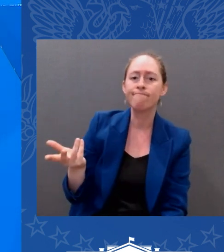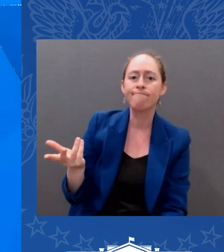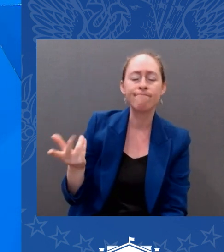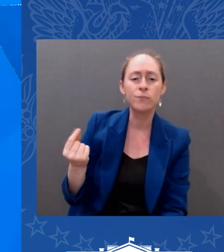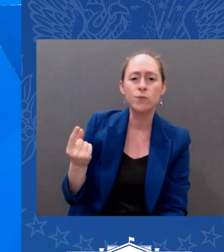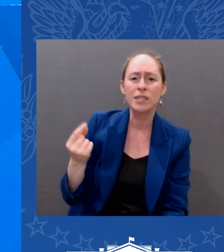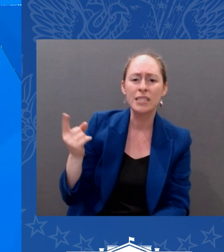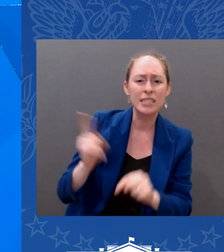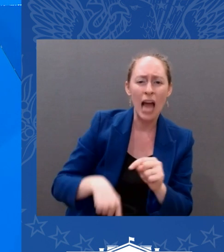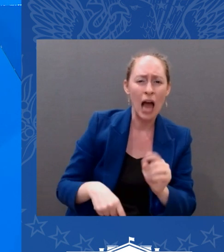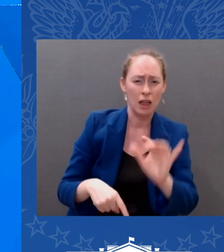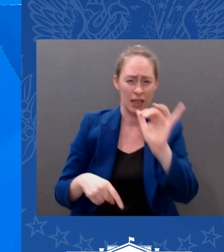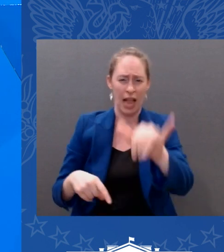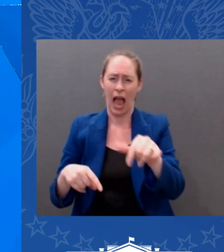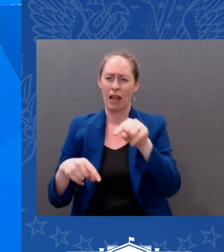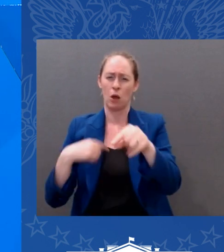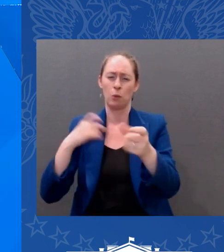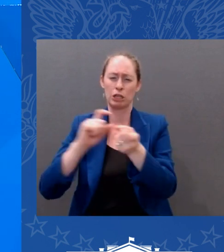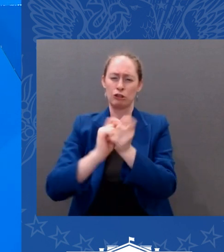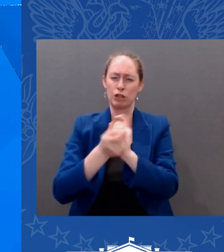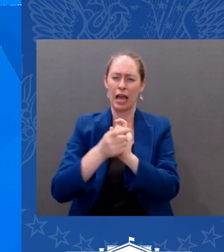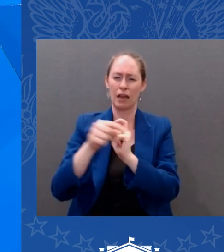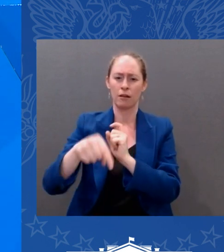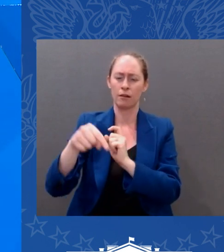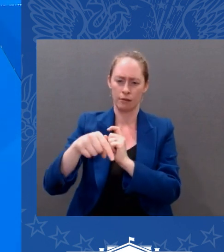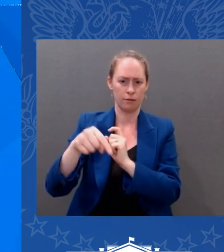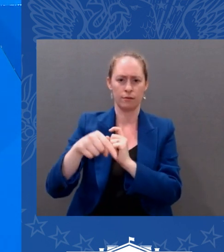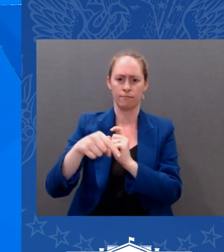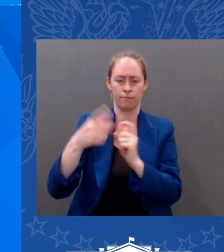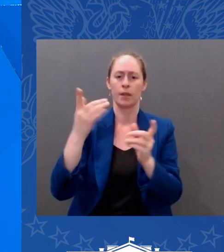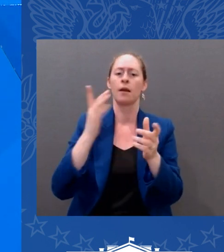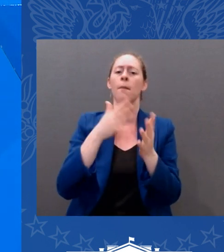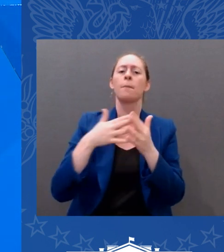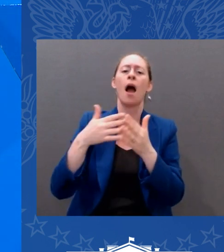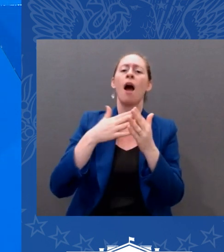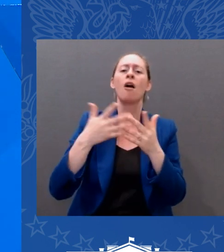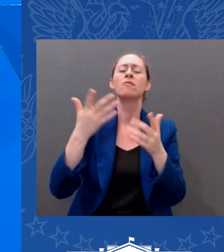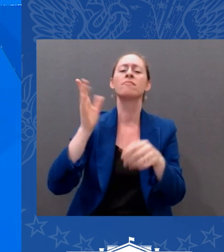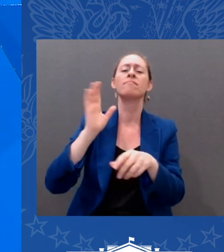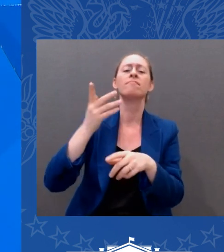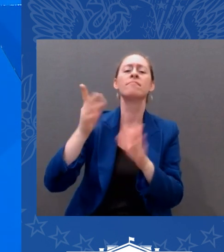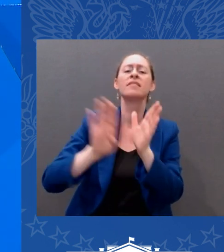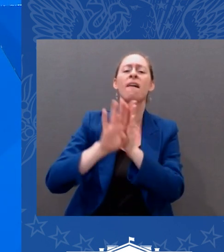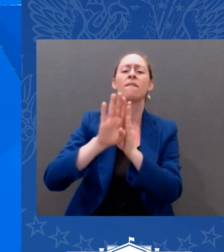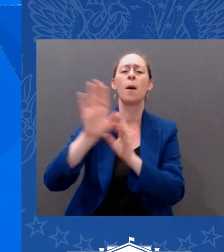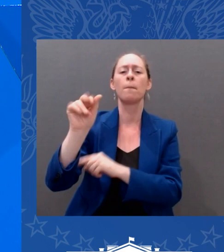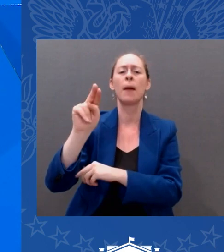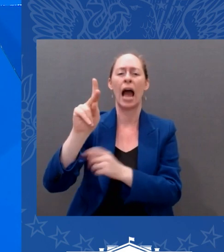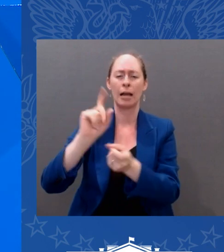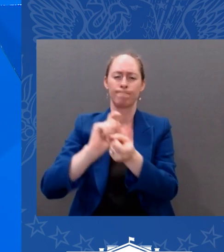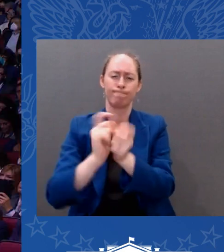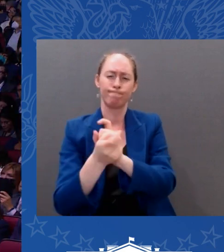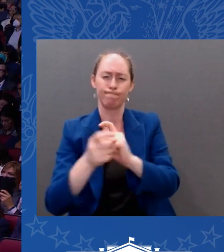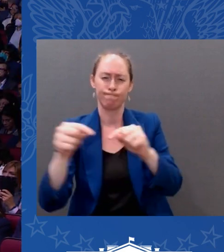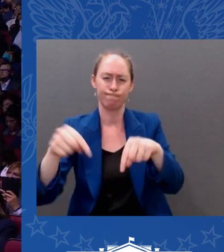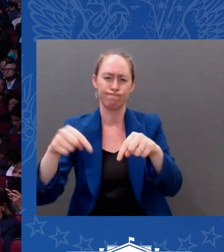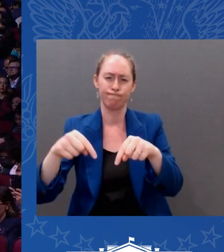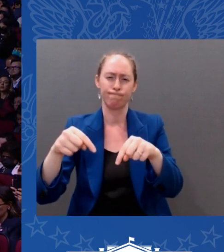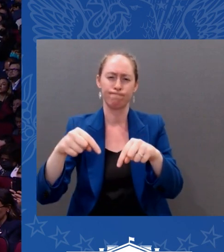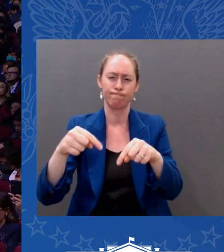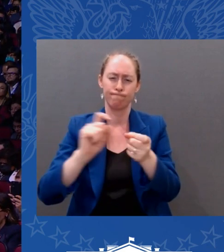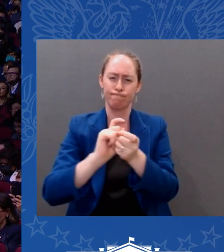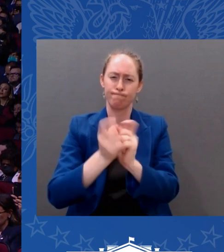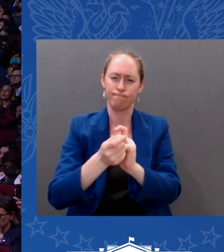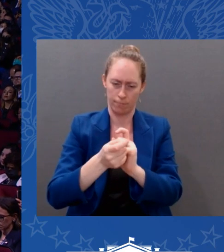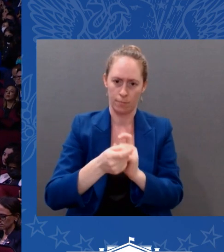Inter-American Development Bank Group, and the United States is ready to put our new capital in the bank's private sector lending arm,